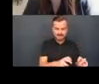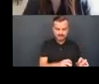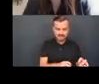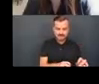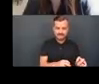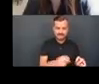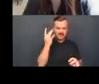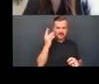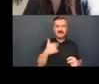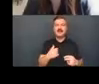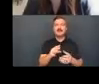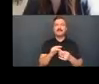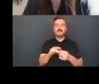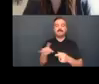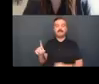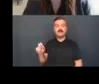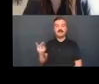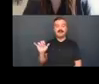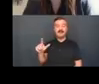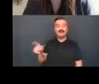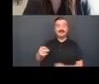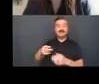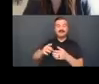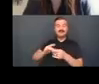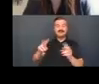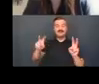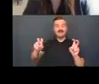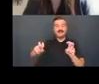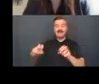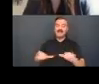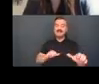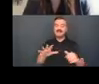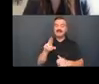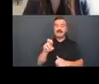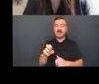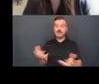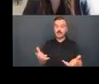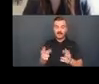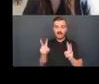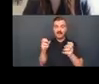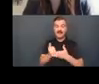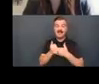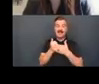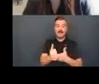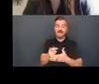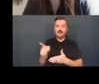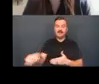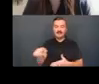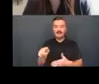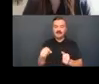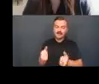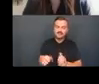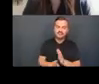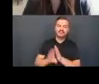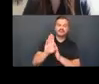of this argument, I follow Daniel Engster's definition of the activity of care as, quote, helping individuals to develop and sustain